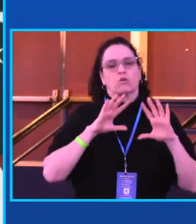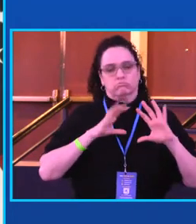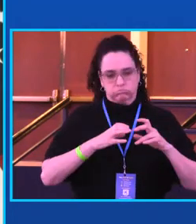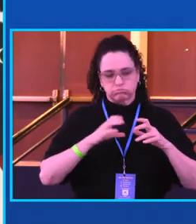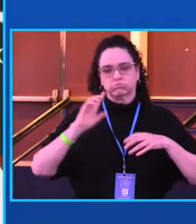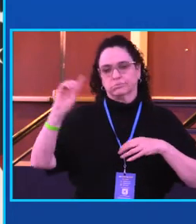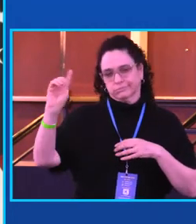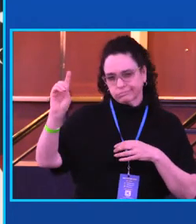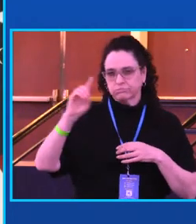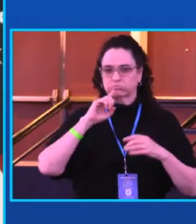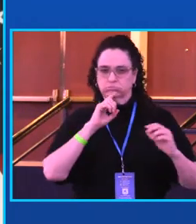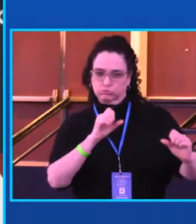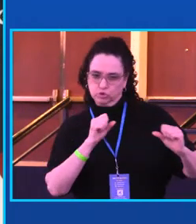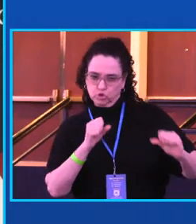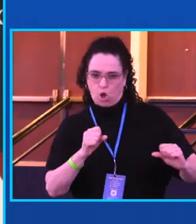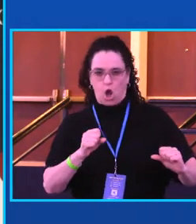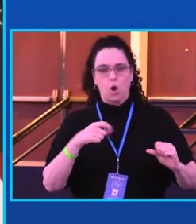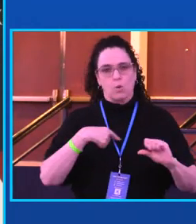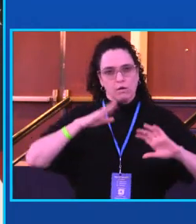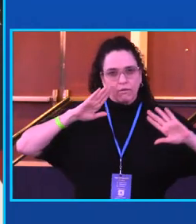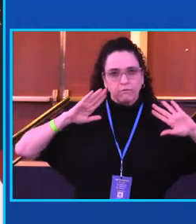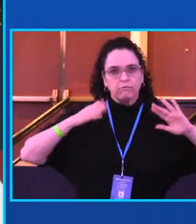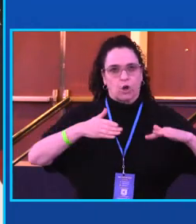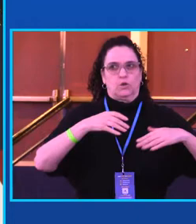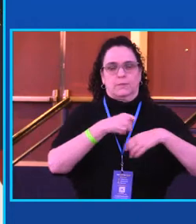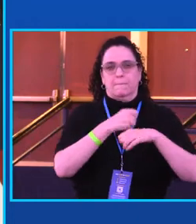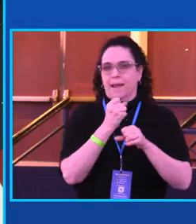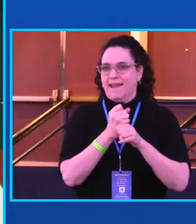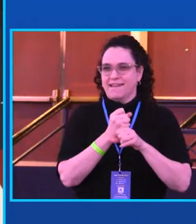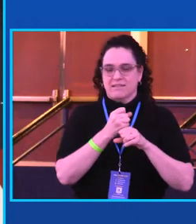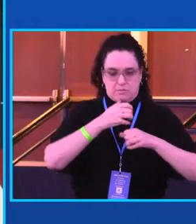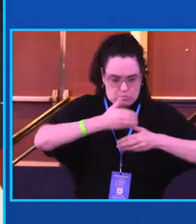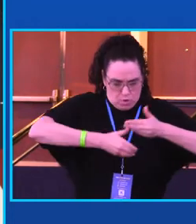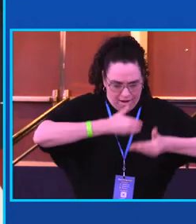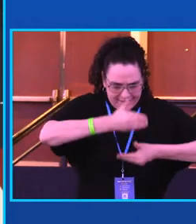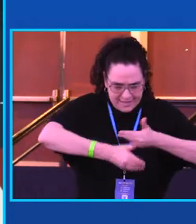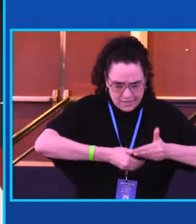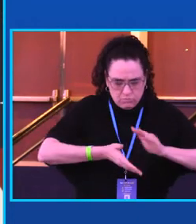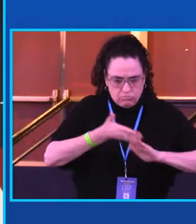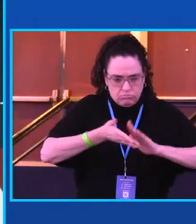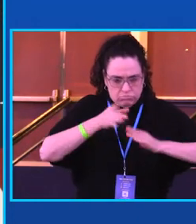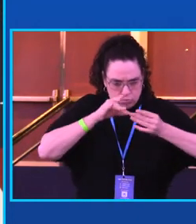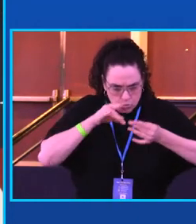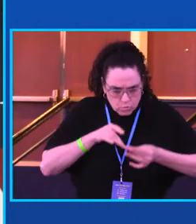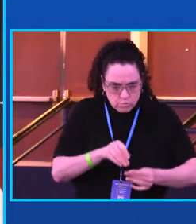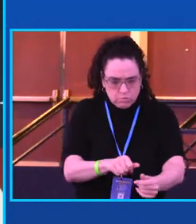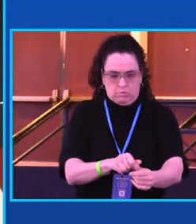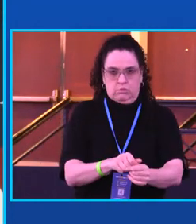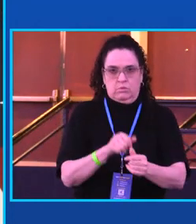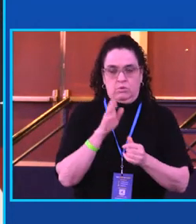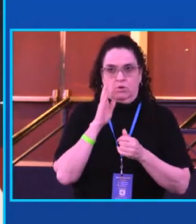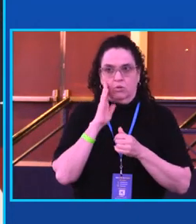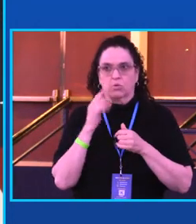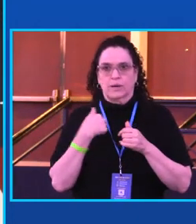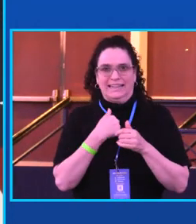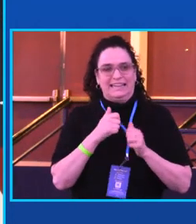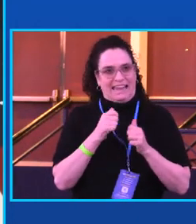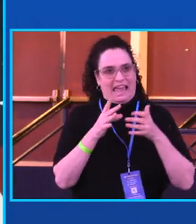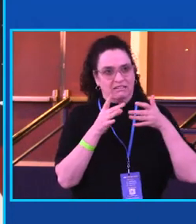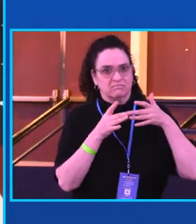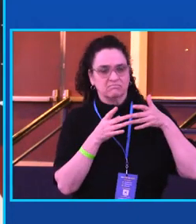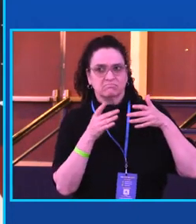strong and focused on making the process to facilitate our